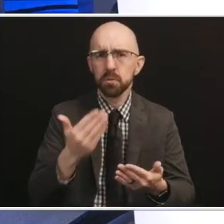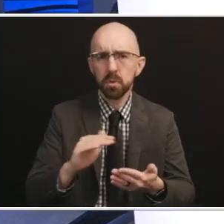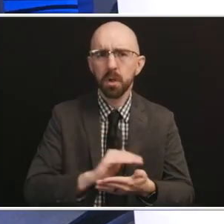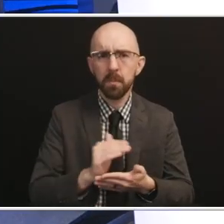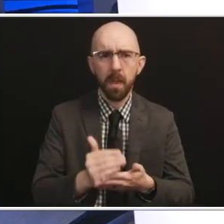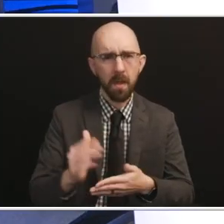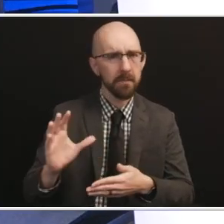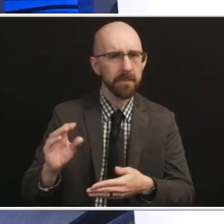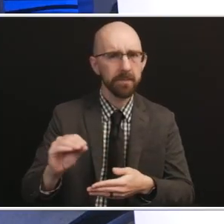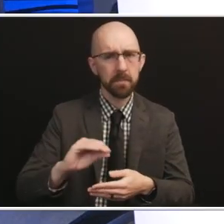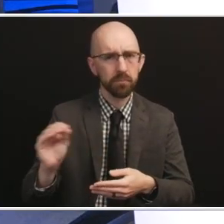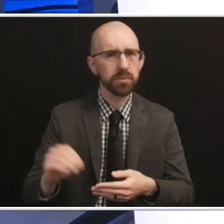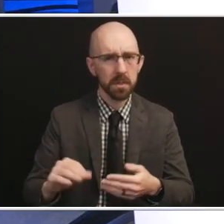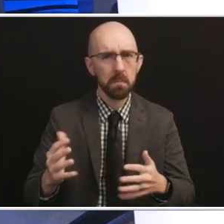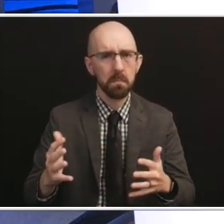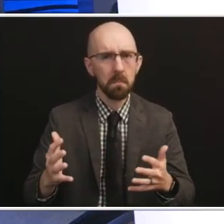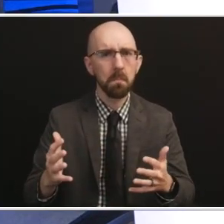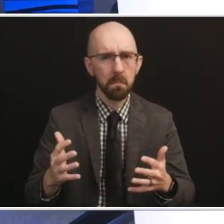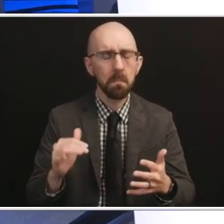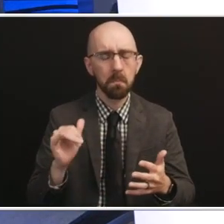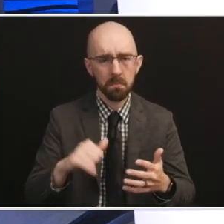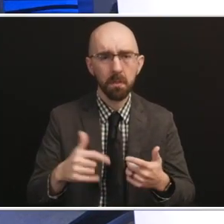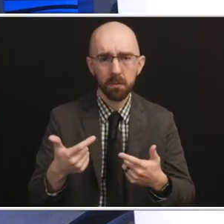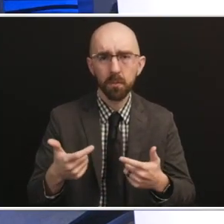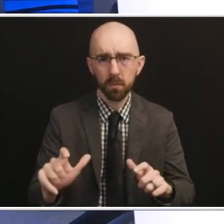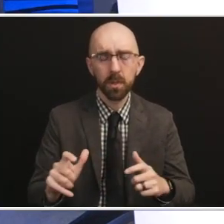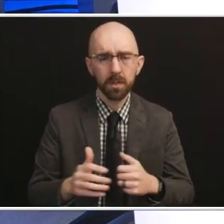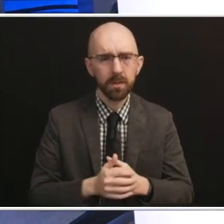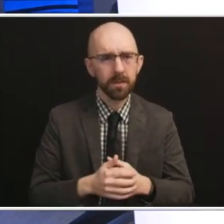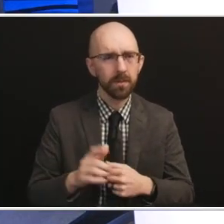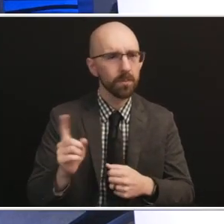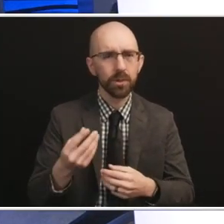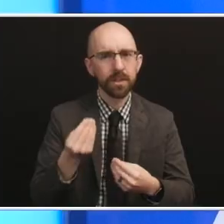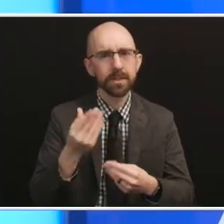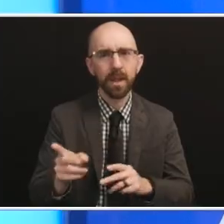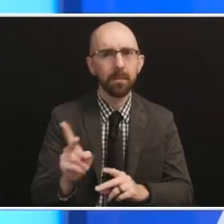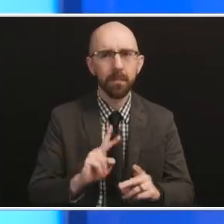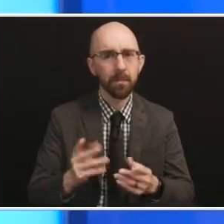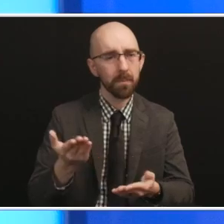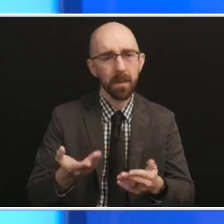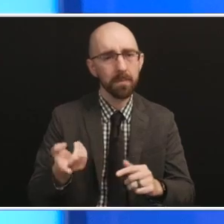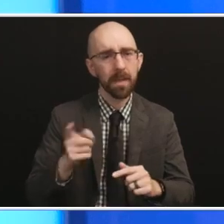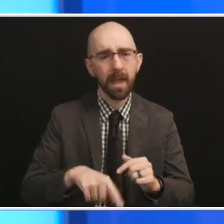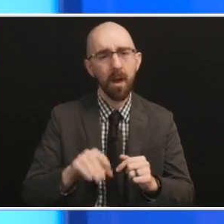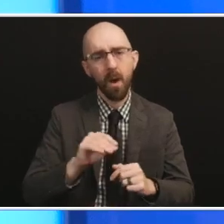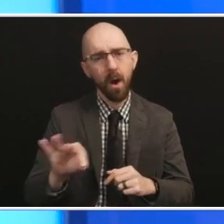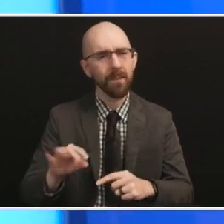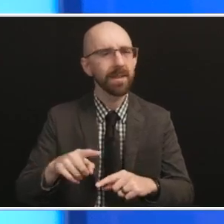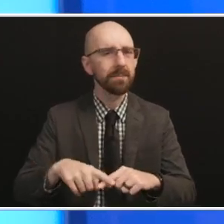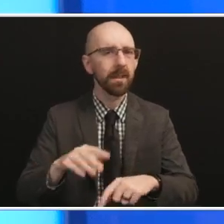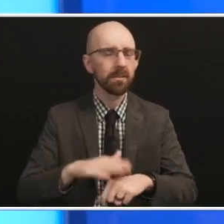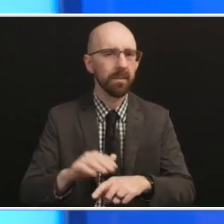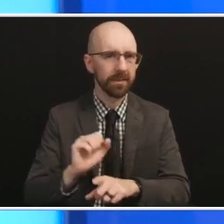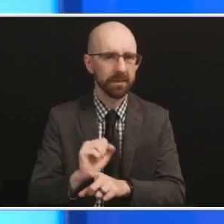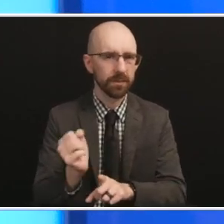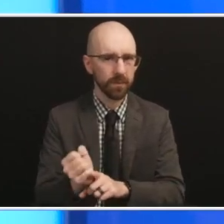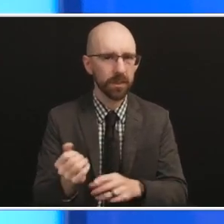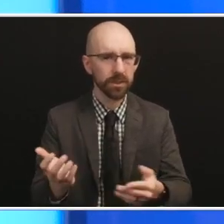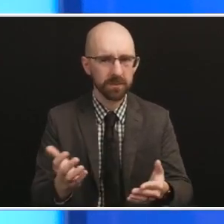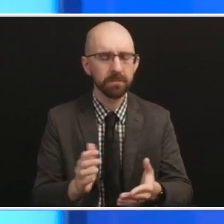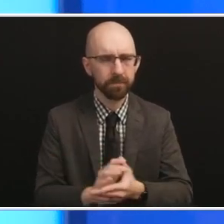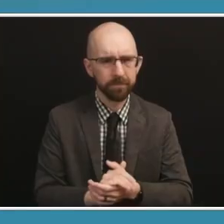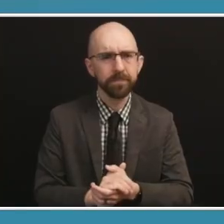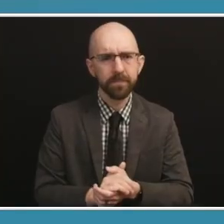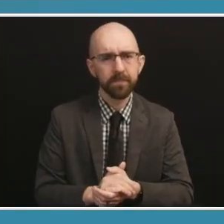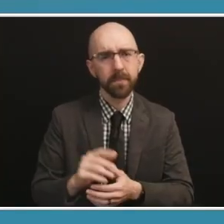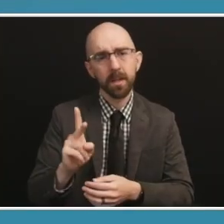50%. That's huge. I always just tell people we may not be able to come off. It just depends on the situation. Yeah. Right. And then Kay,